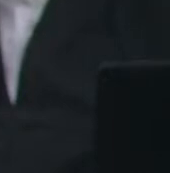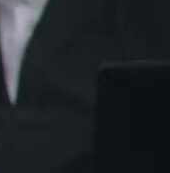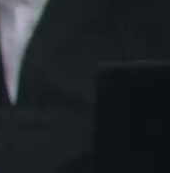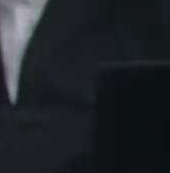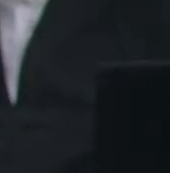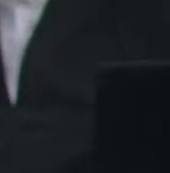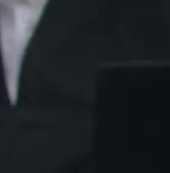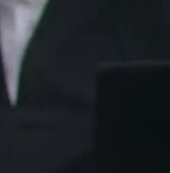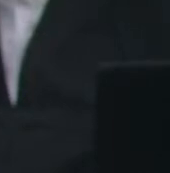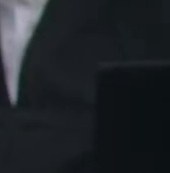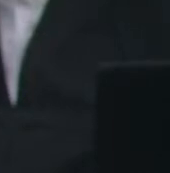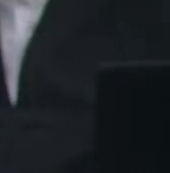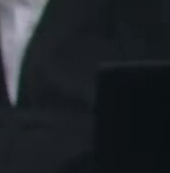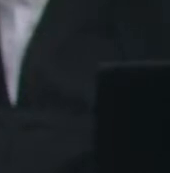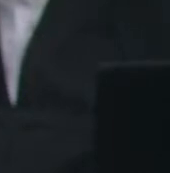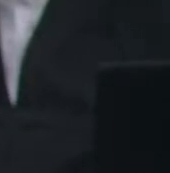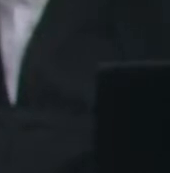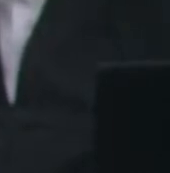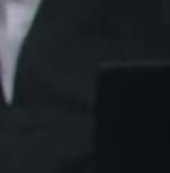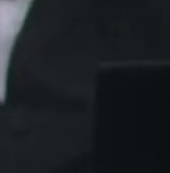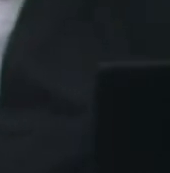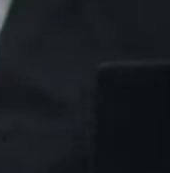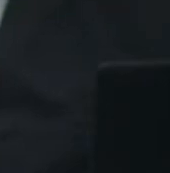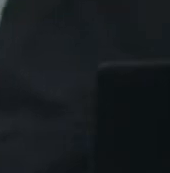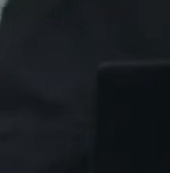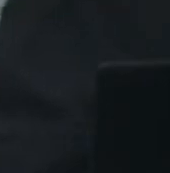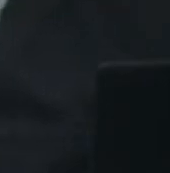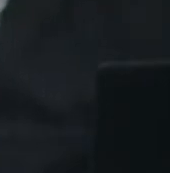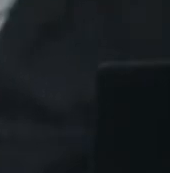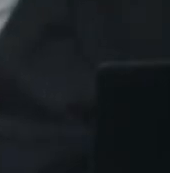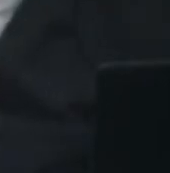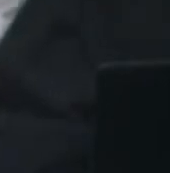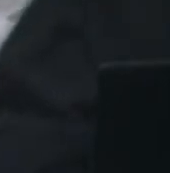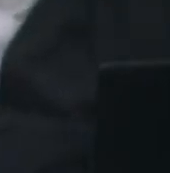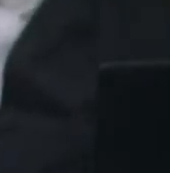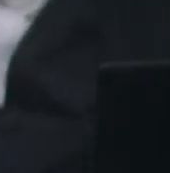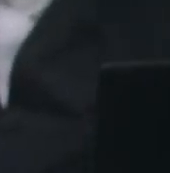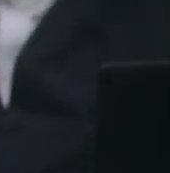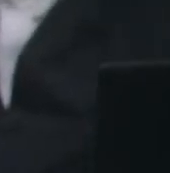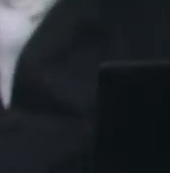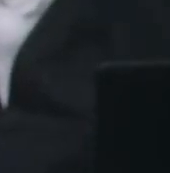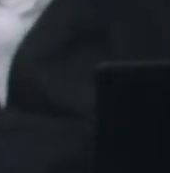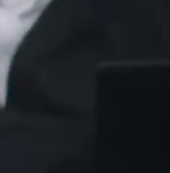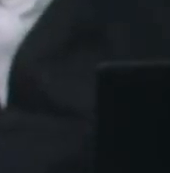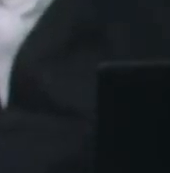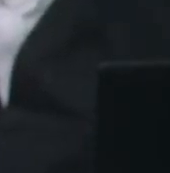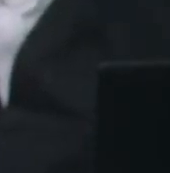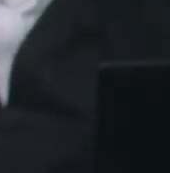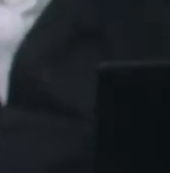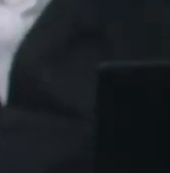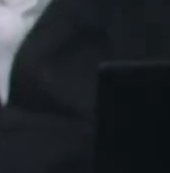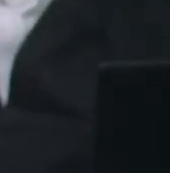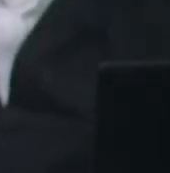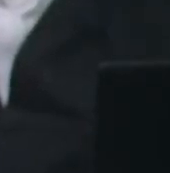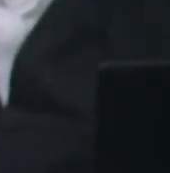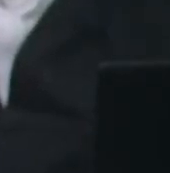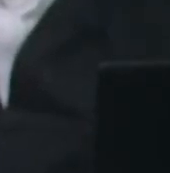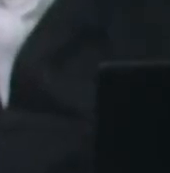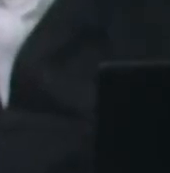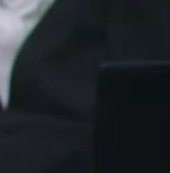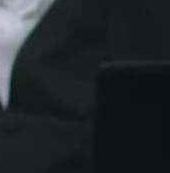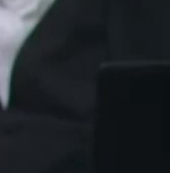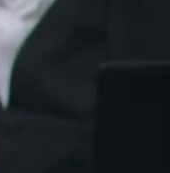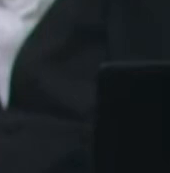level. And that's precisely what we want to embark upon. And I want to rely on political